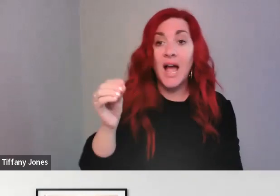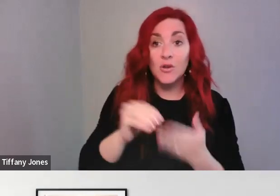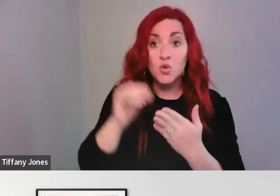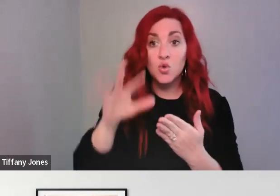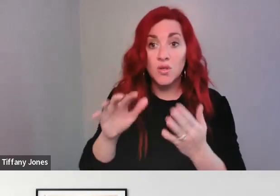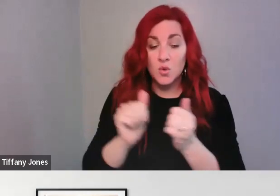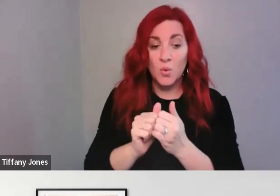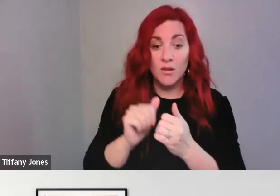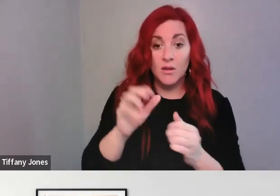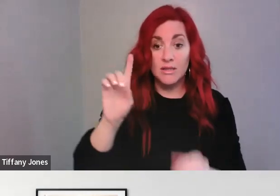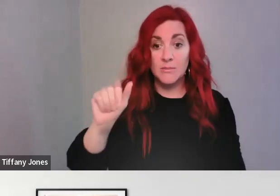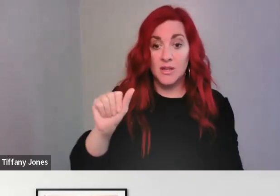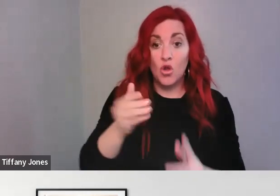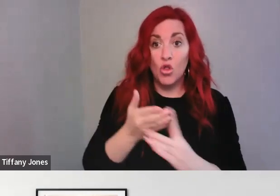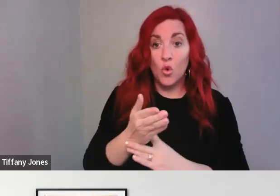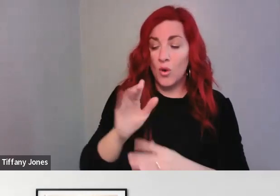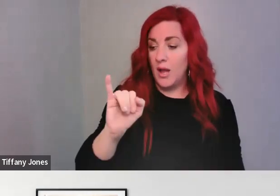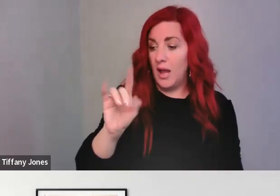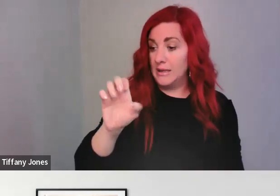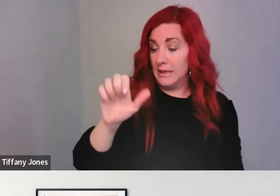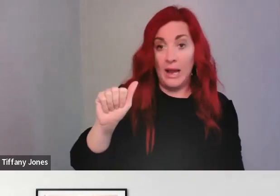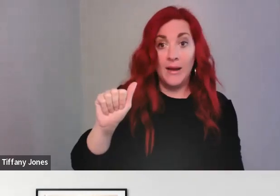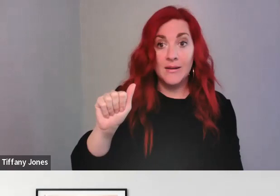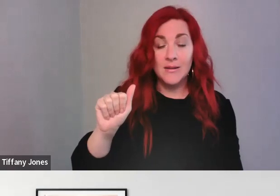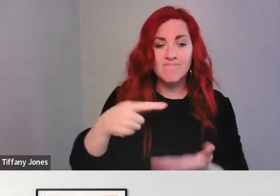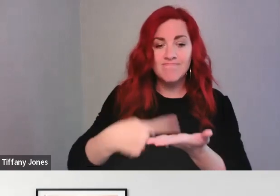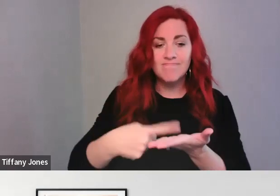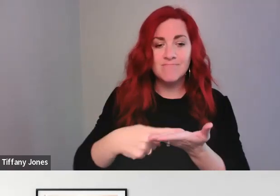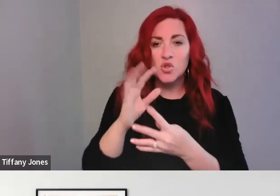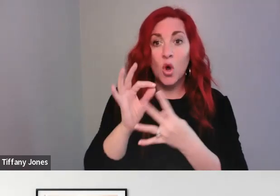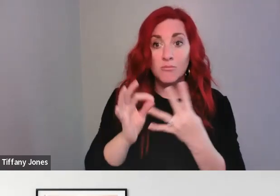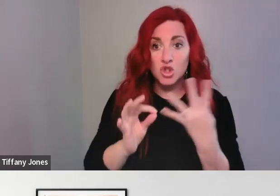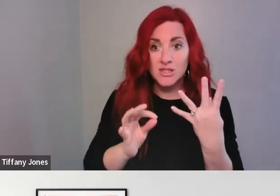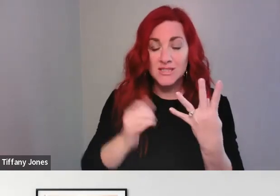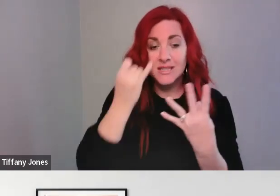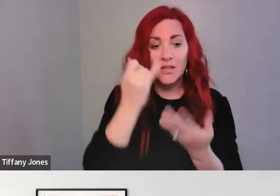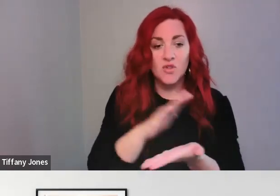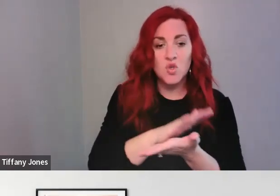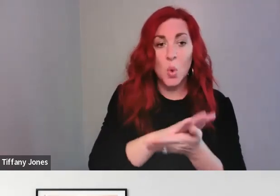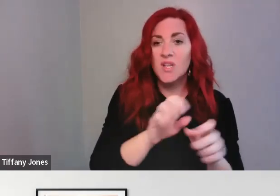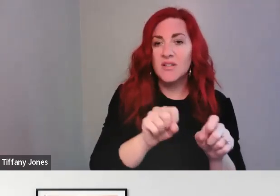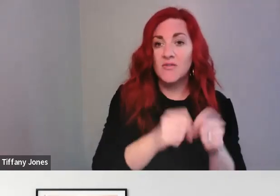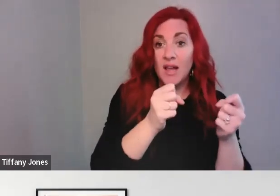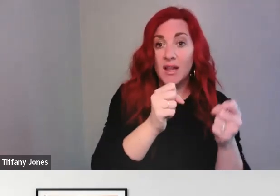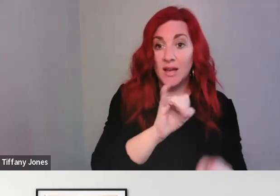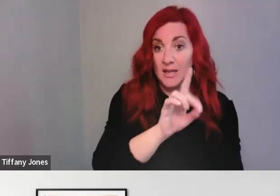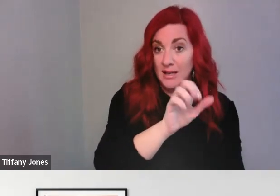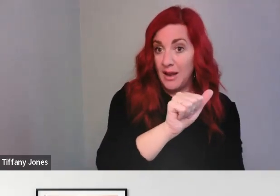through IDEA. And I talked a little bit about some of your options if a school is violating IDEA,